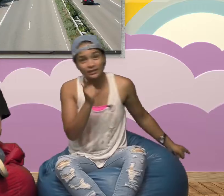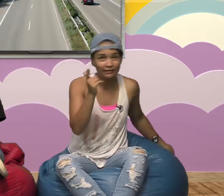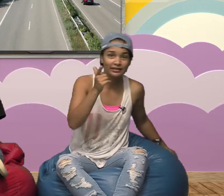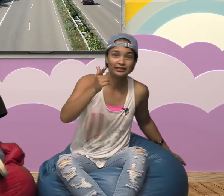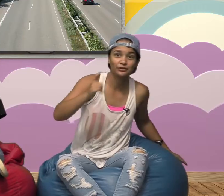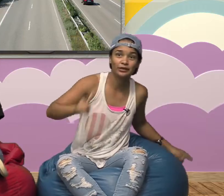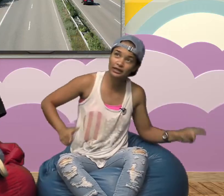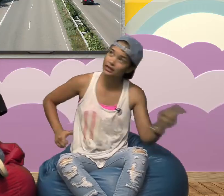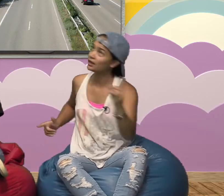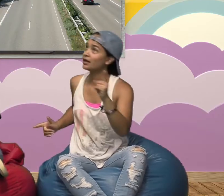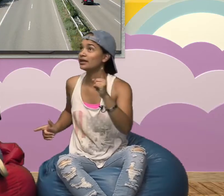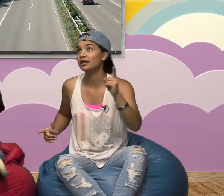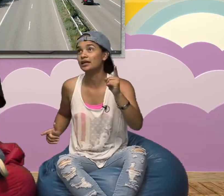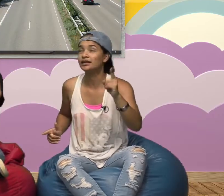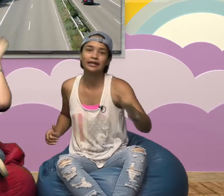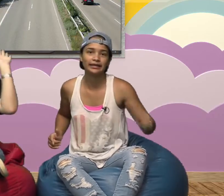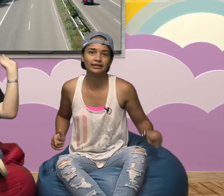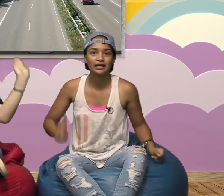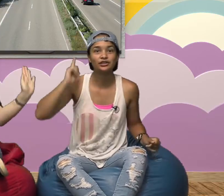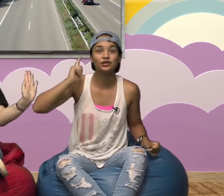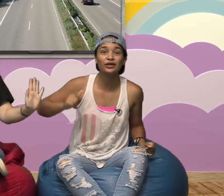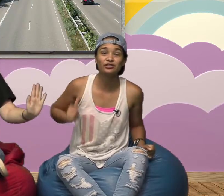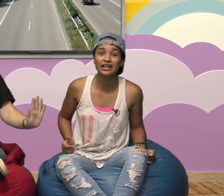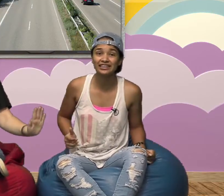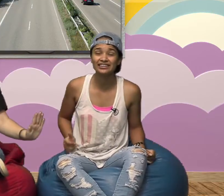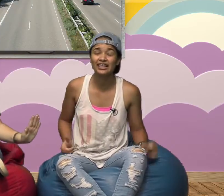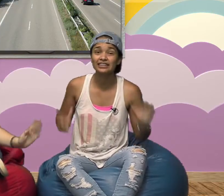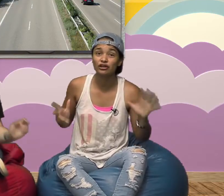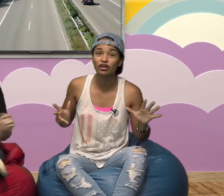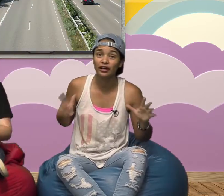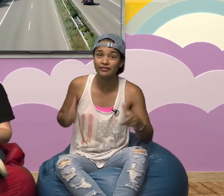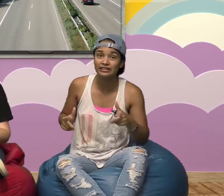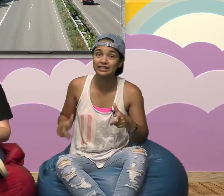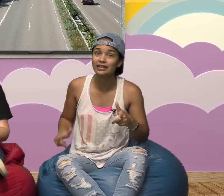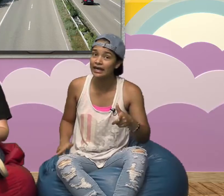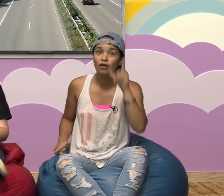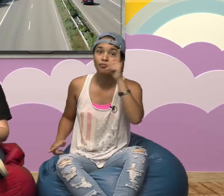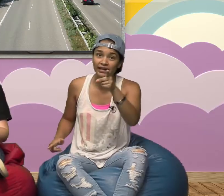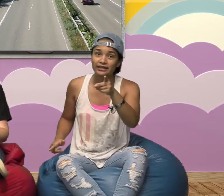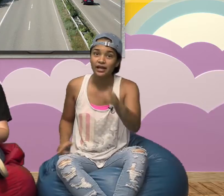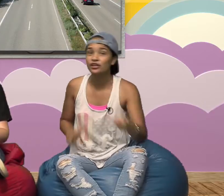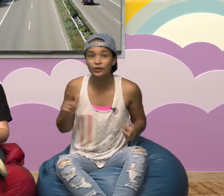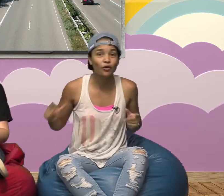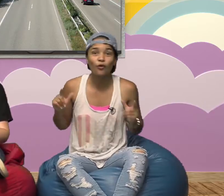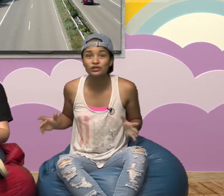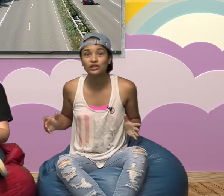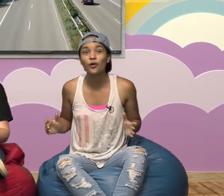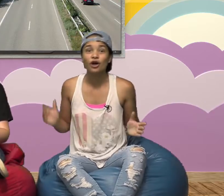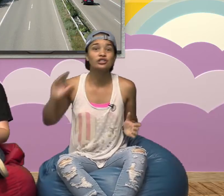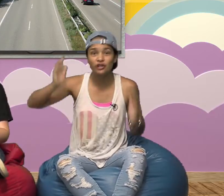hours, 7 days a week. Yes. So you can also catch us there at 10 o'clock every single day. But you